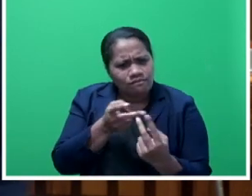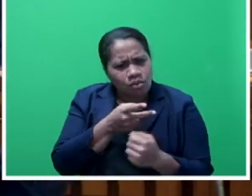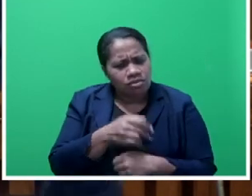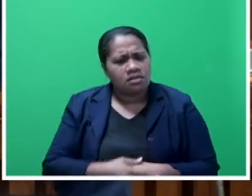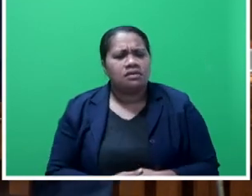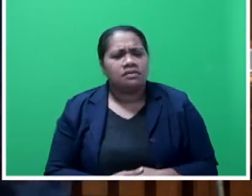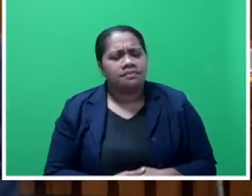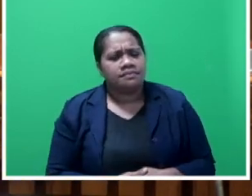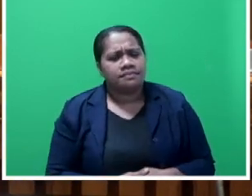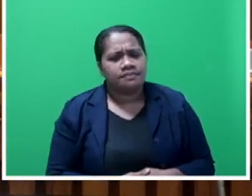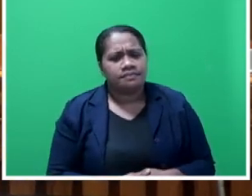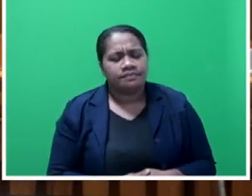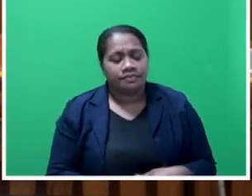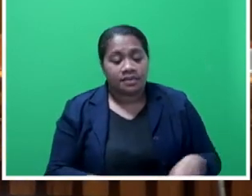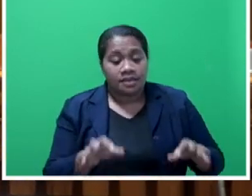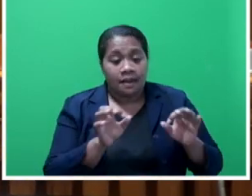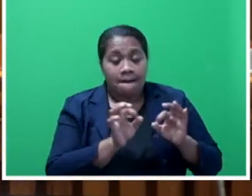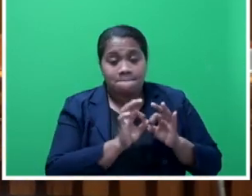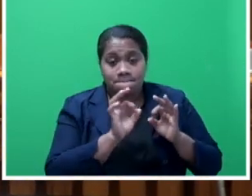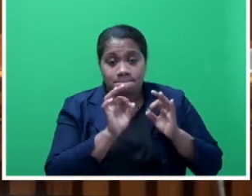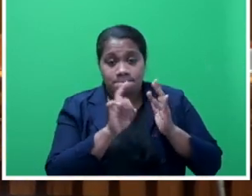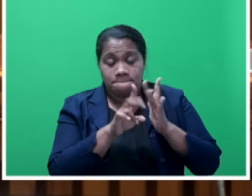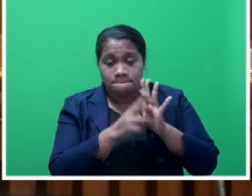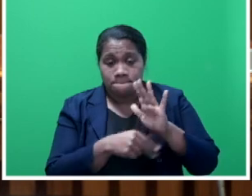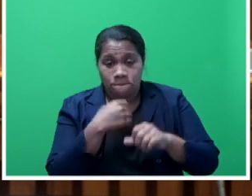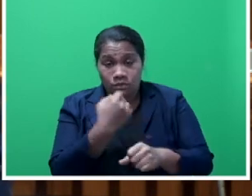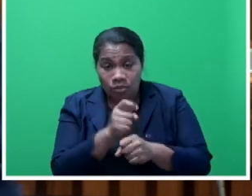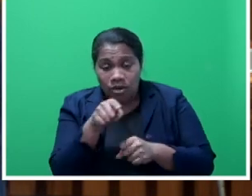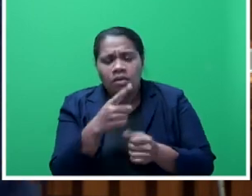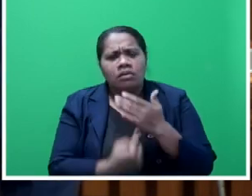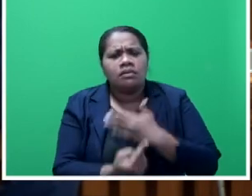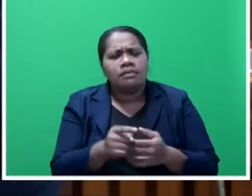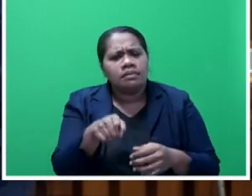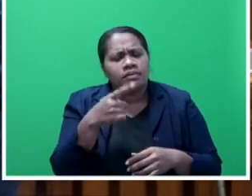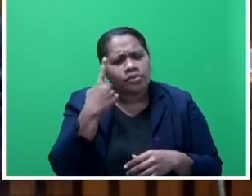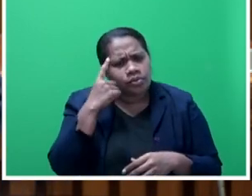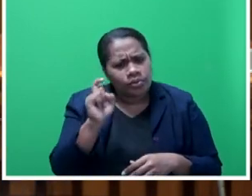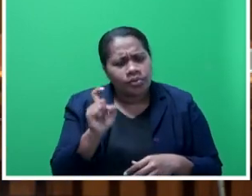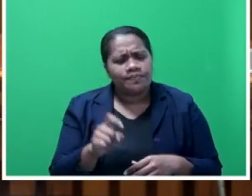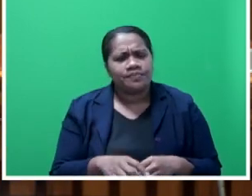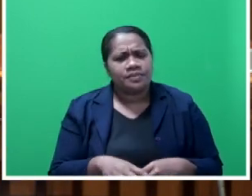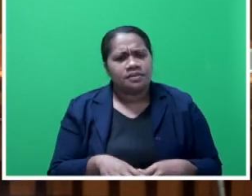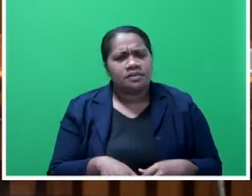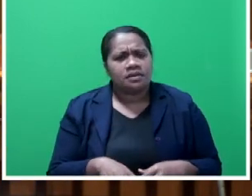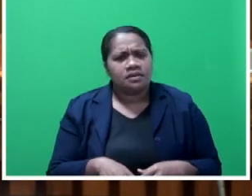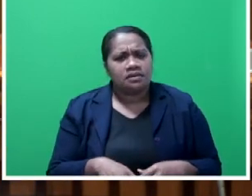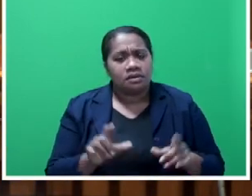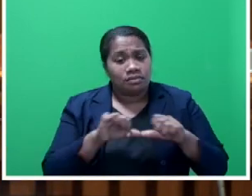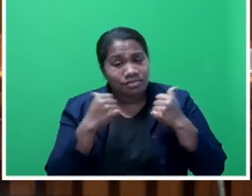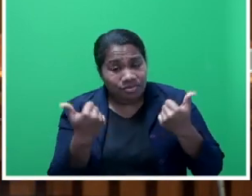And Boeing, Mr. Speaker, sir, has what we call a deferred prosecution agreement in place with the American